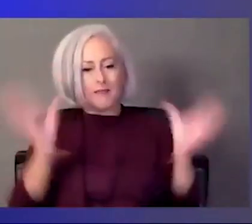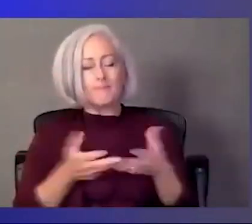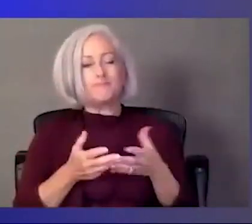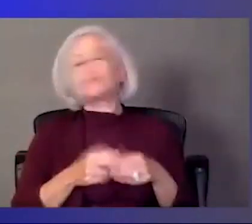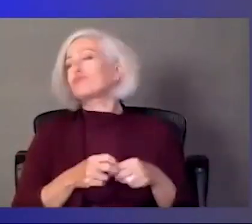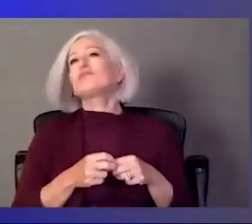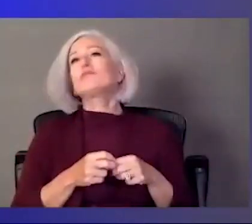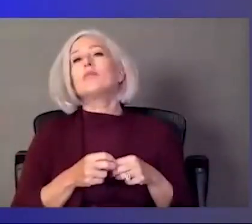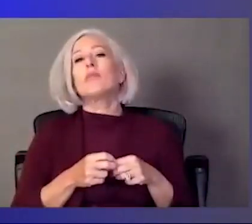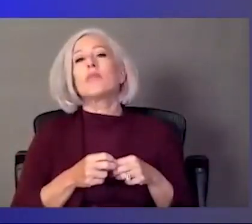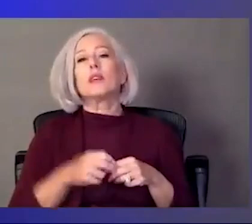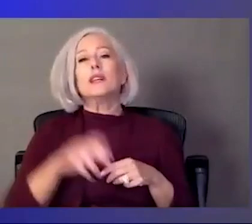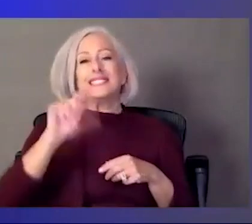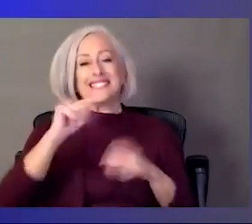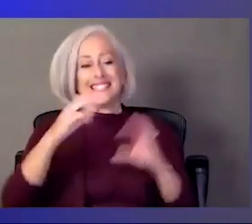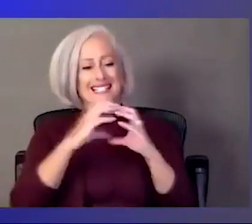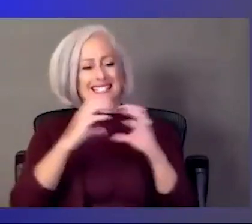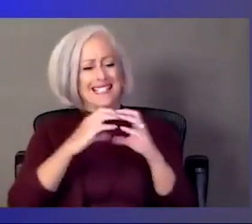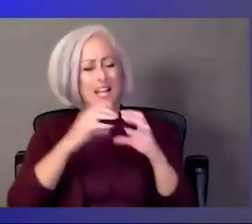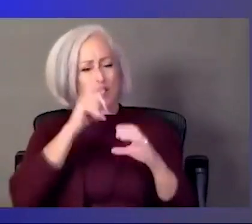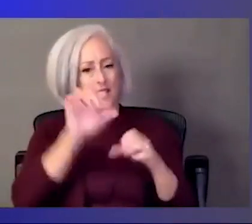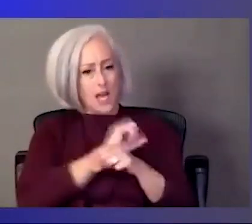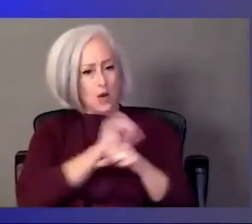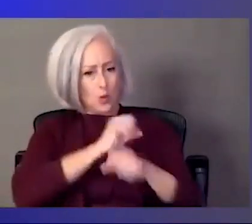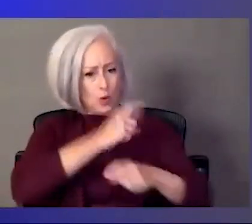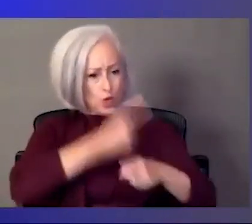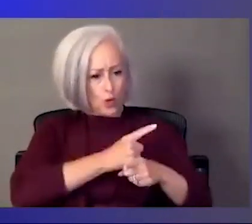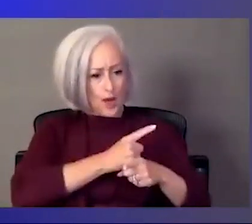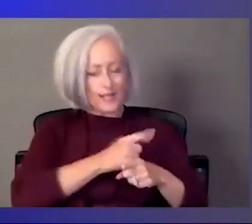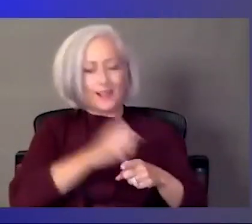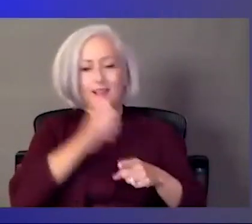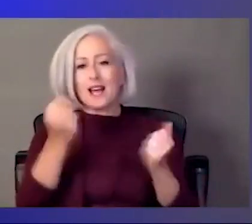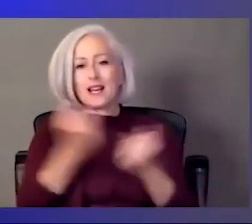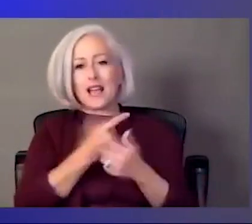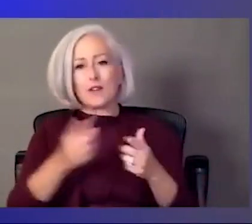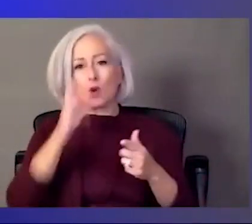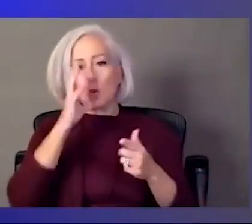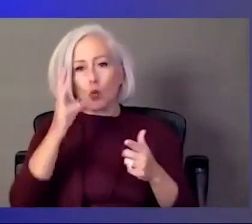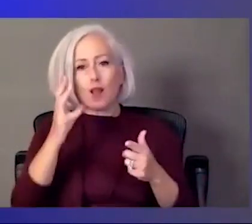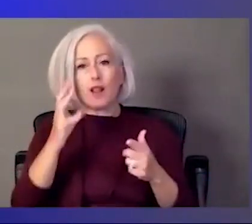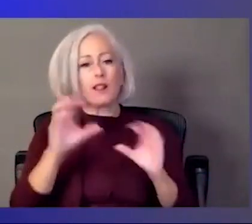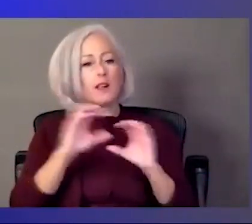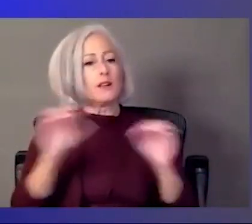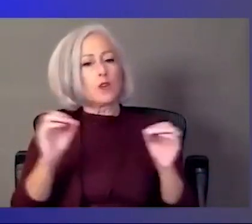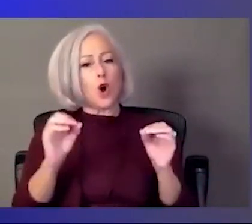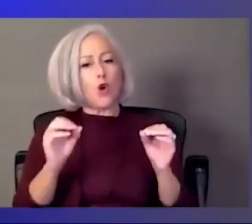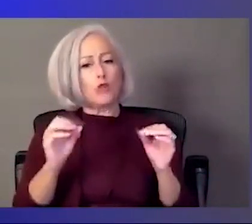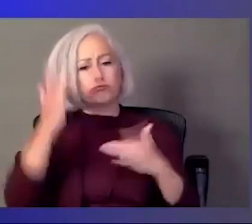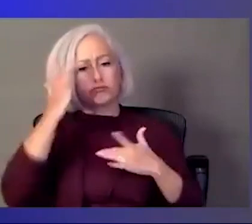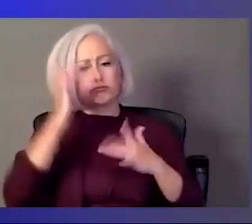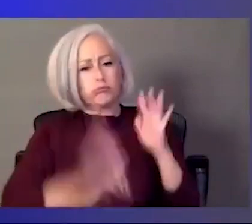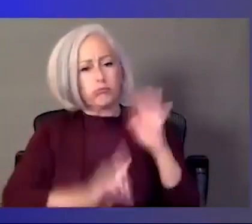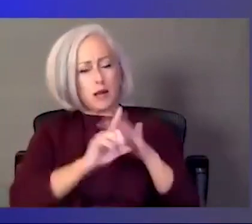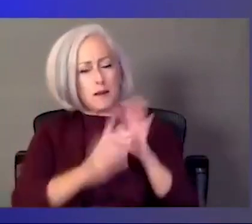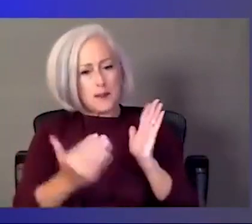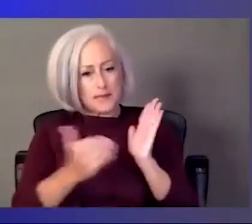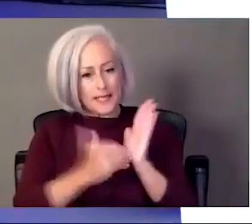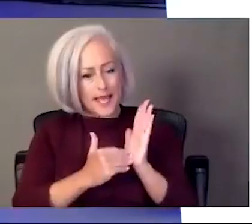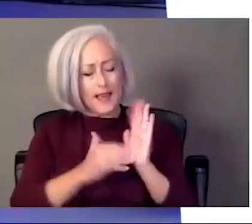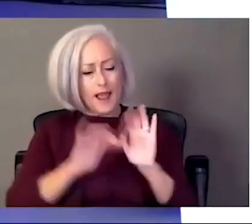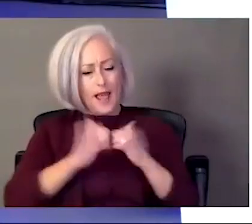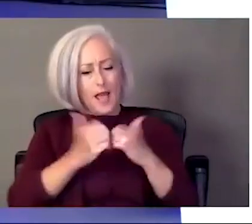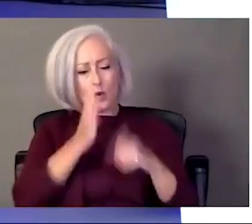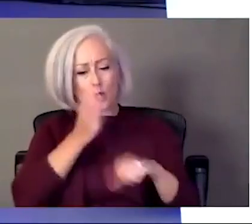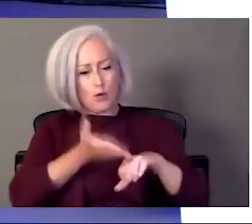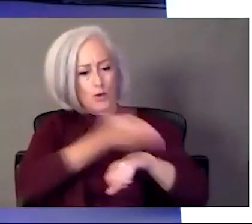cells are dysfunctional. Not everybody's going into remission with your CAR T cells, McGuirk. How are you going to make it yet better than that? We're going to blame you for that,